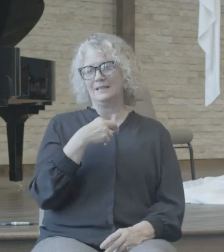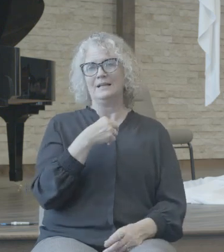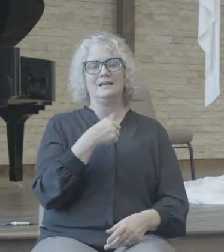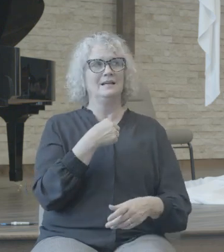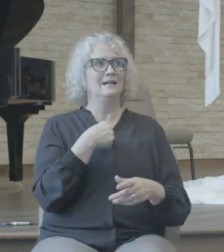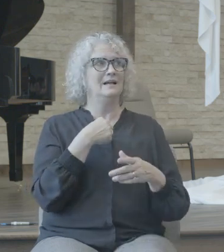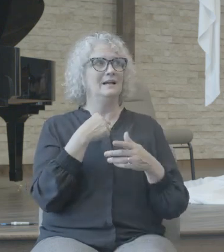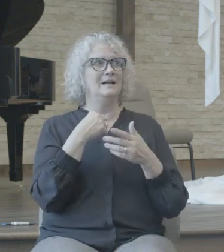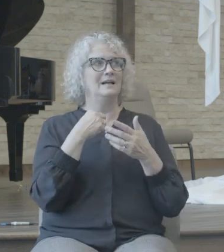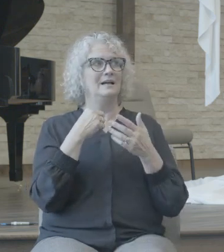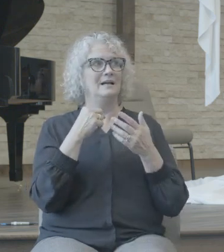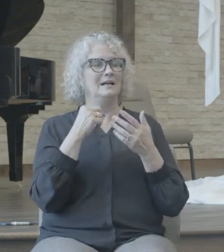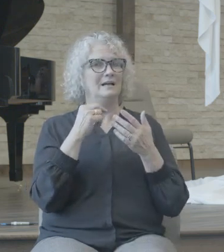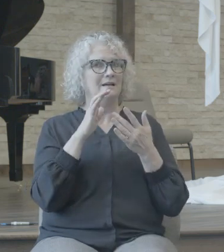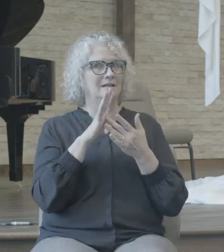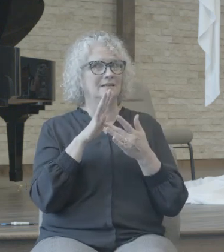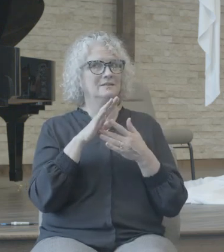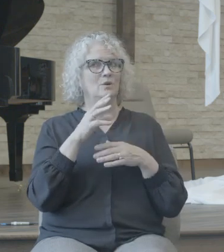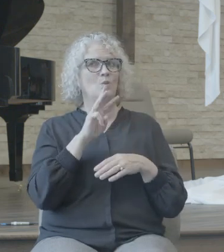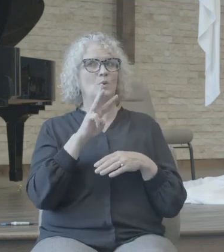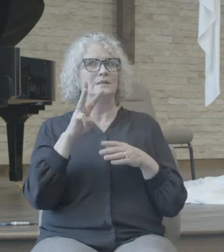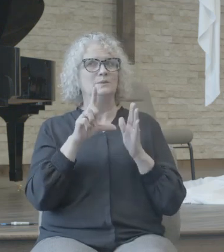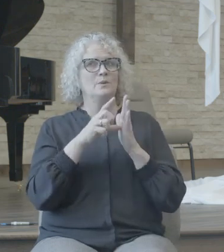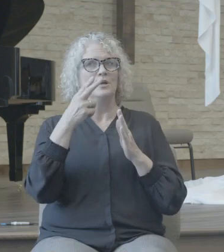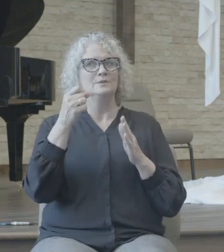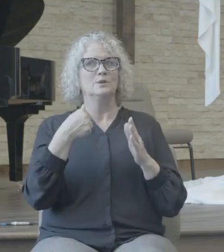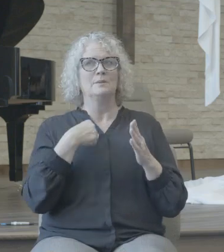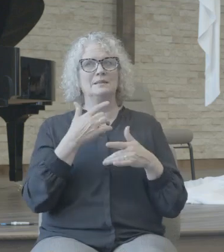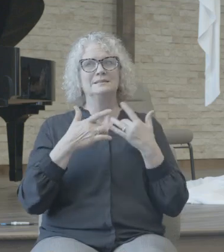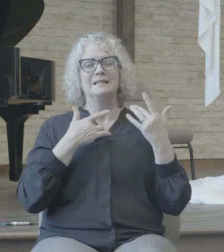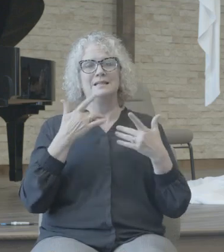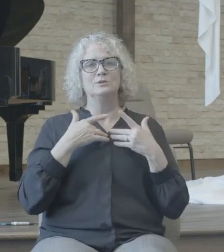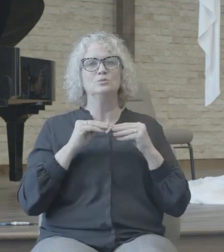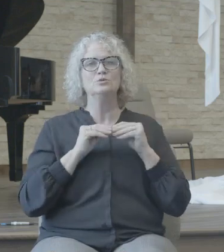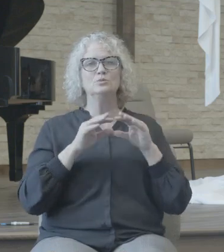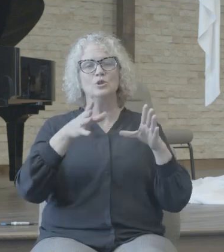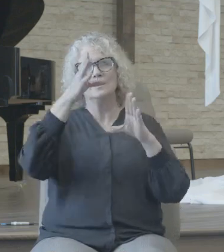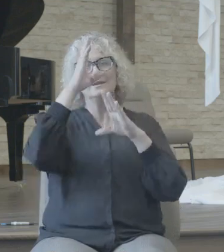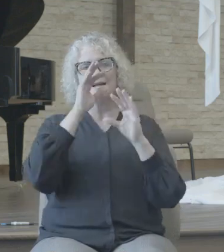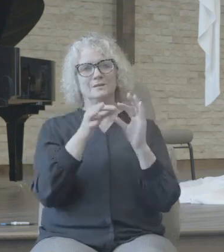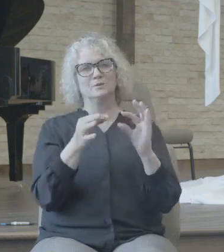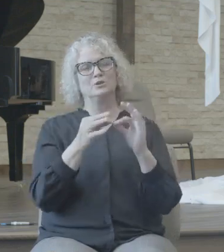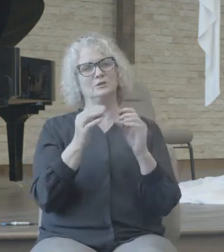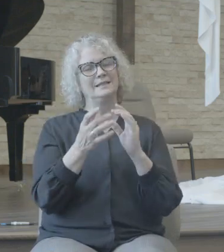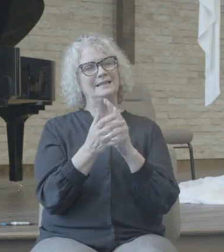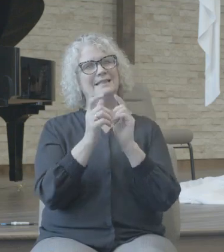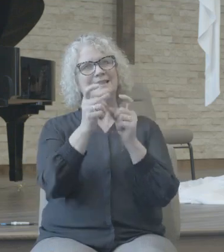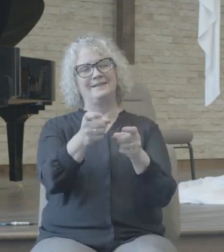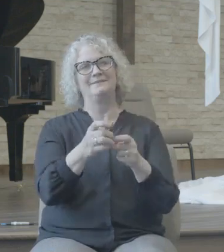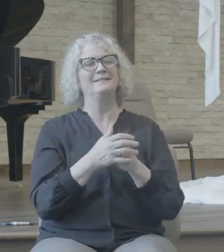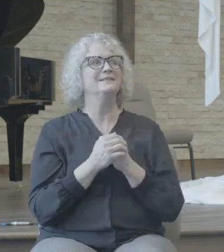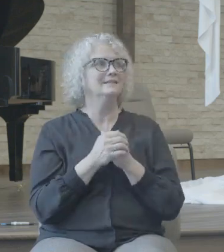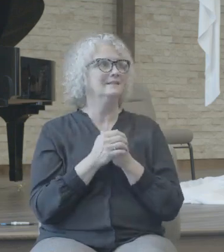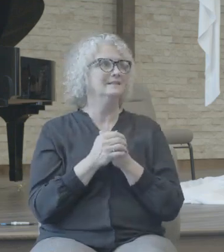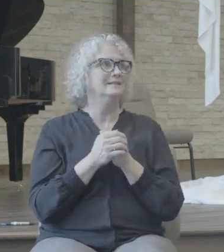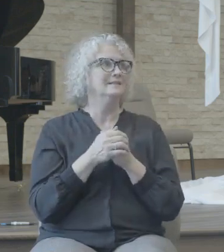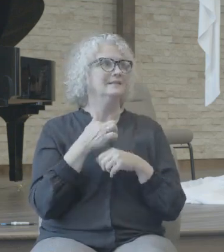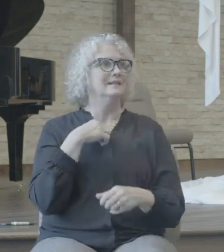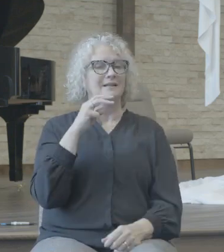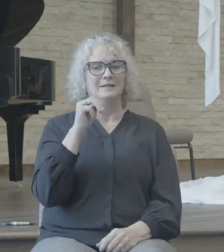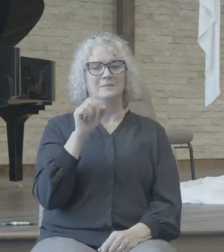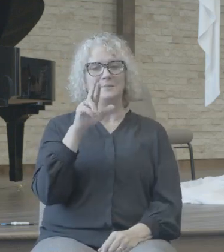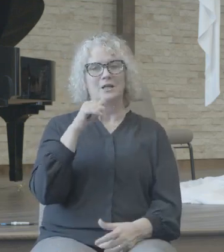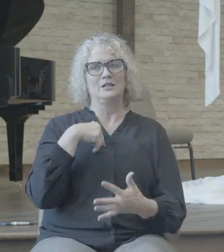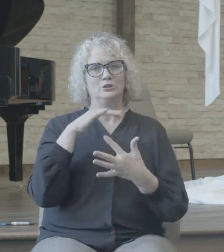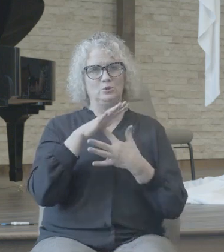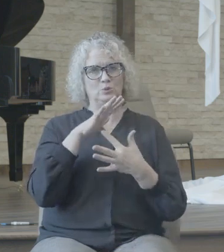Lutheran High School. I'm excited to spread the gift of God's Word and to see Utah. Hi, I'm Mary, and I'm a junior here at West